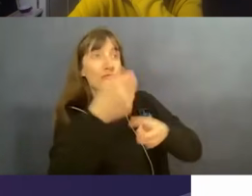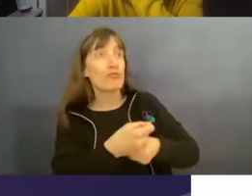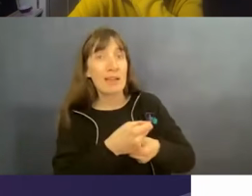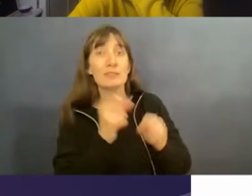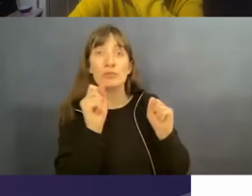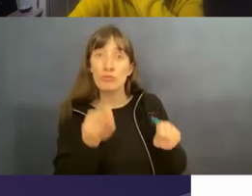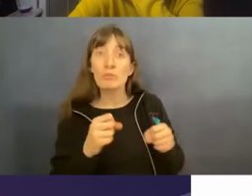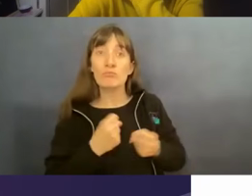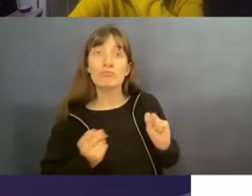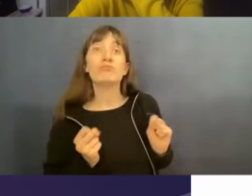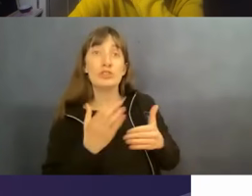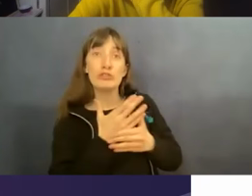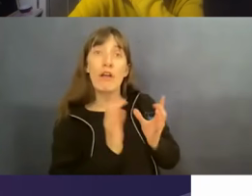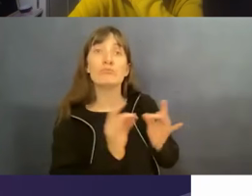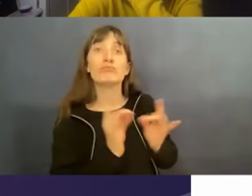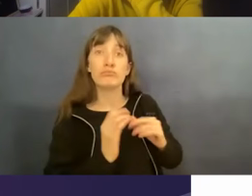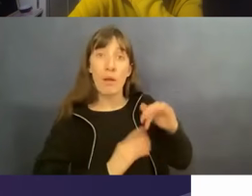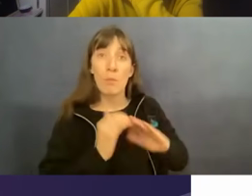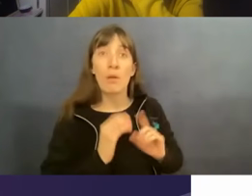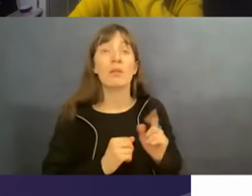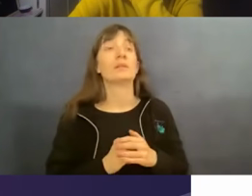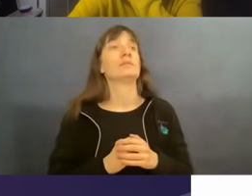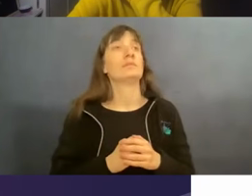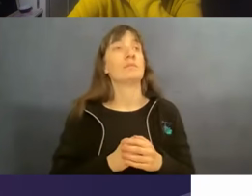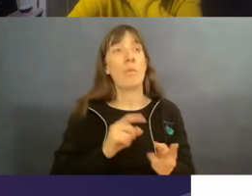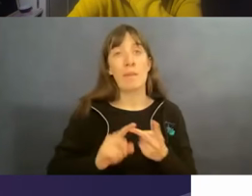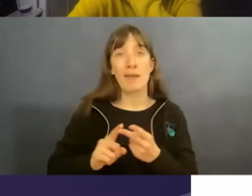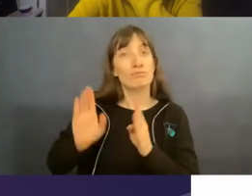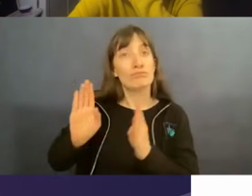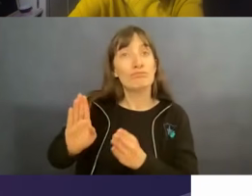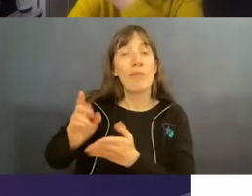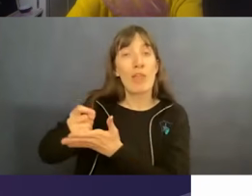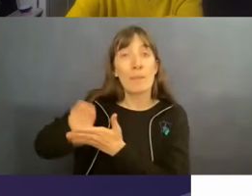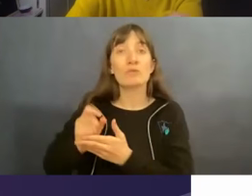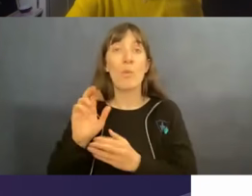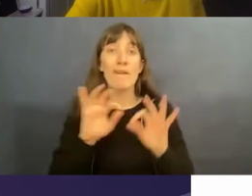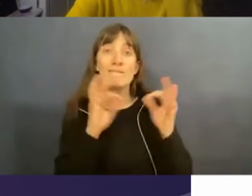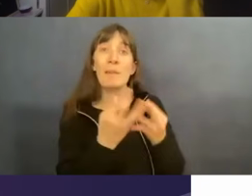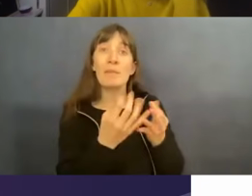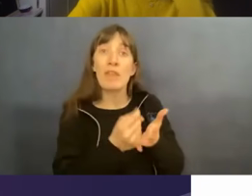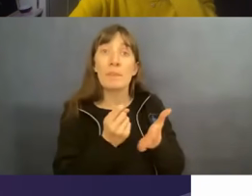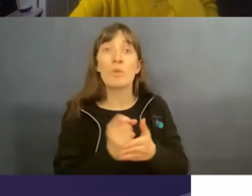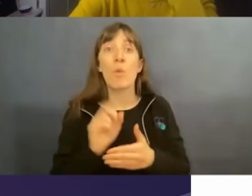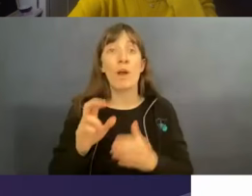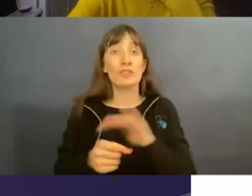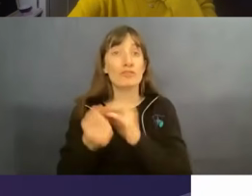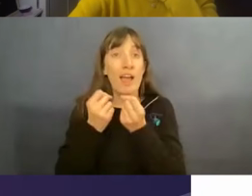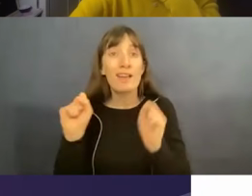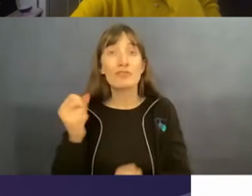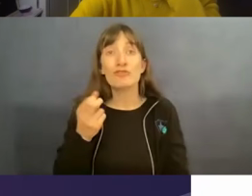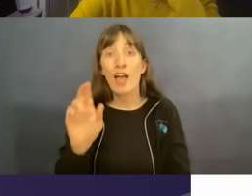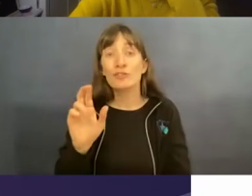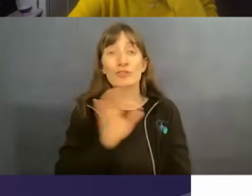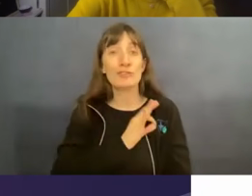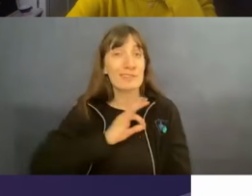something. Maybe they do have an individual therapist or family therapist. Maybe it's shelter staff if they are at a domestic violence shelter